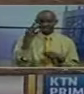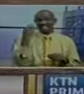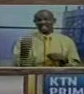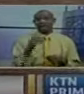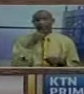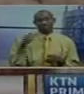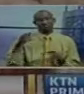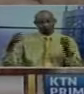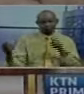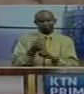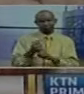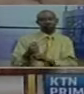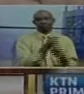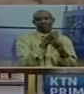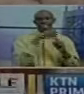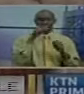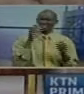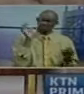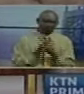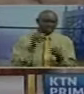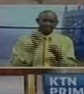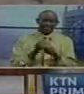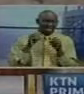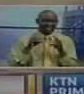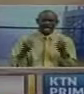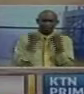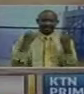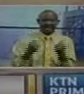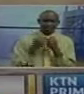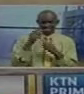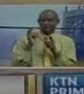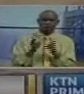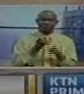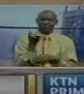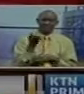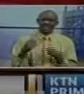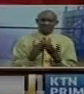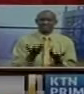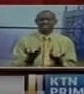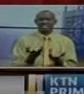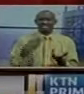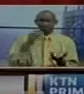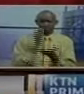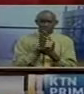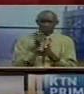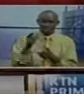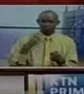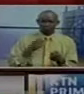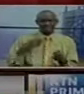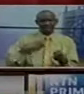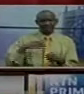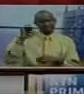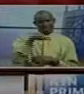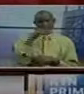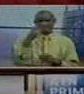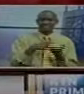during the raid. It is just one of the many attacks that have now become common in the region. It is such attacks that drove the National